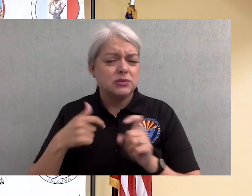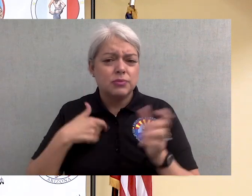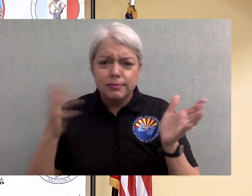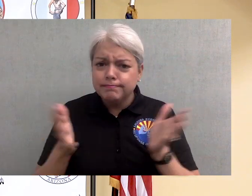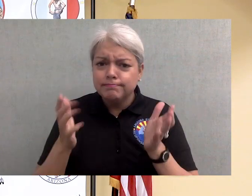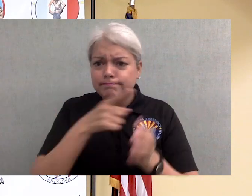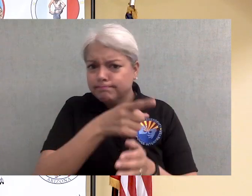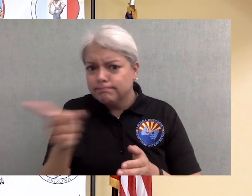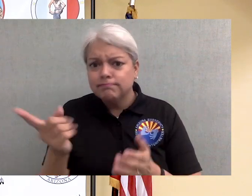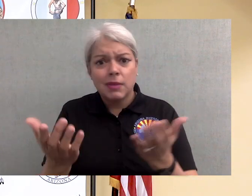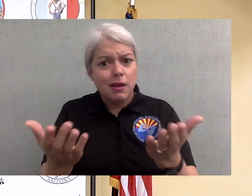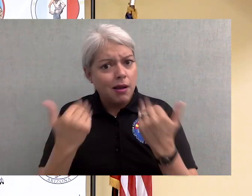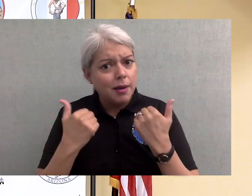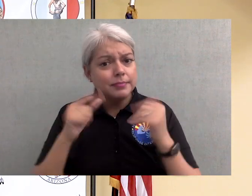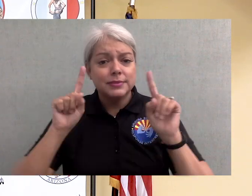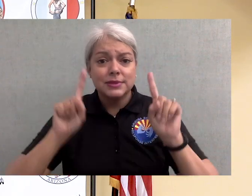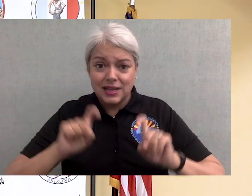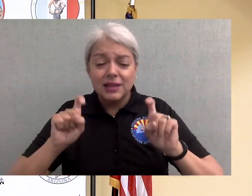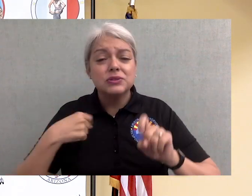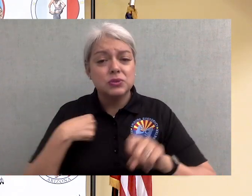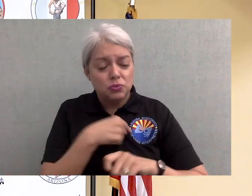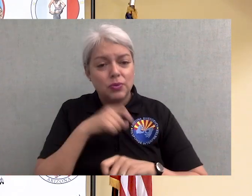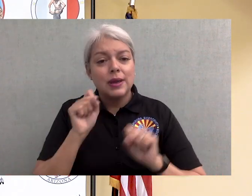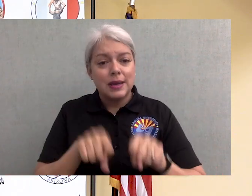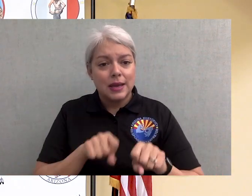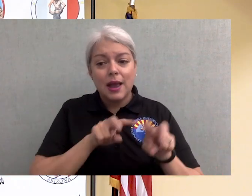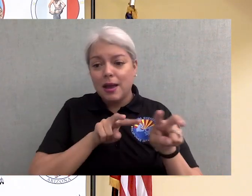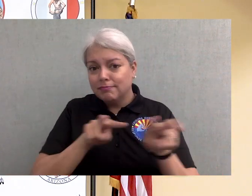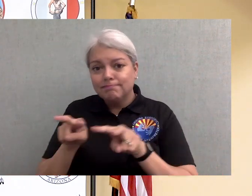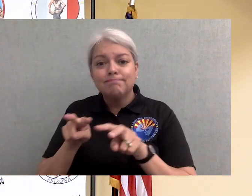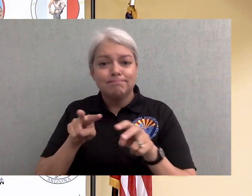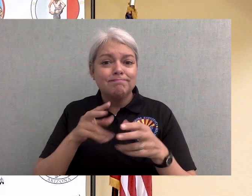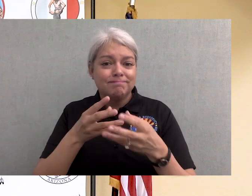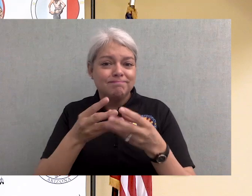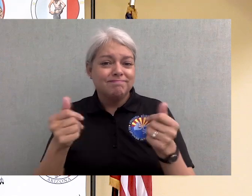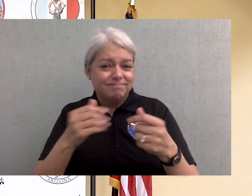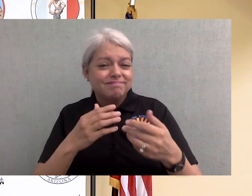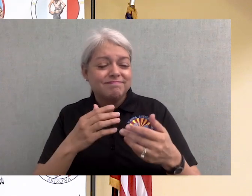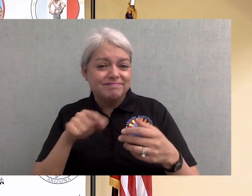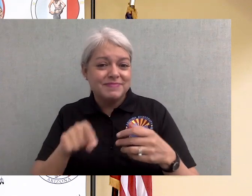we can help combat this COVID pandemic.